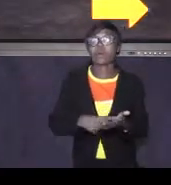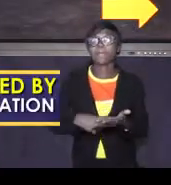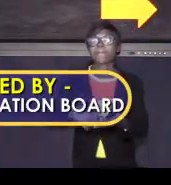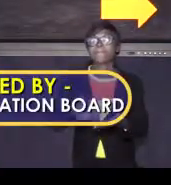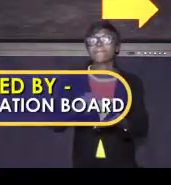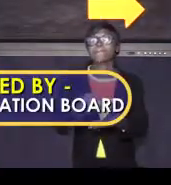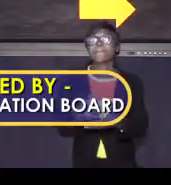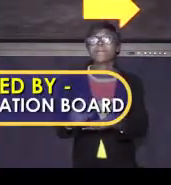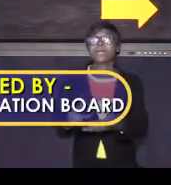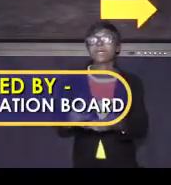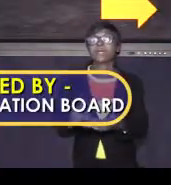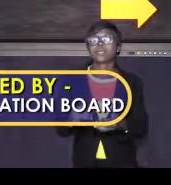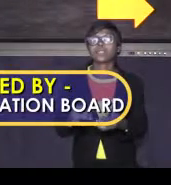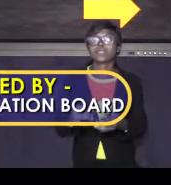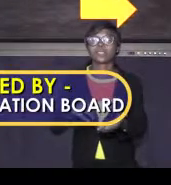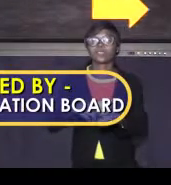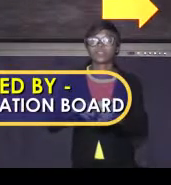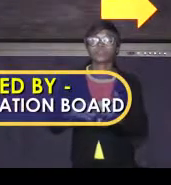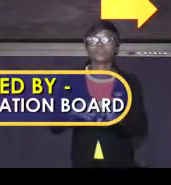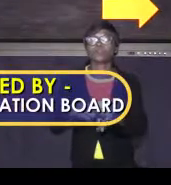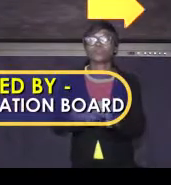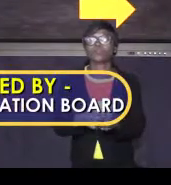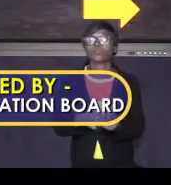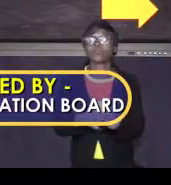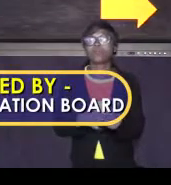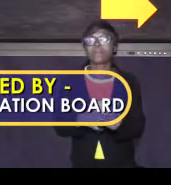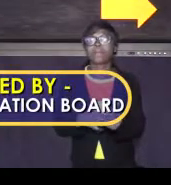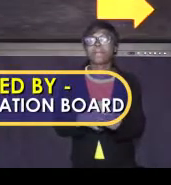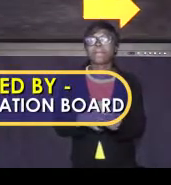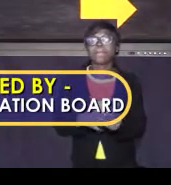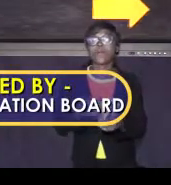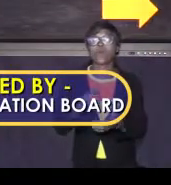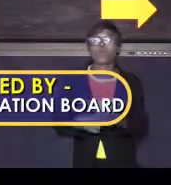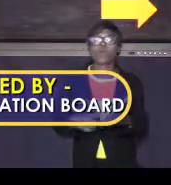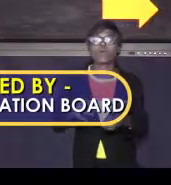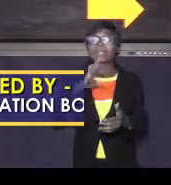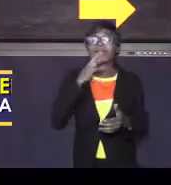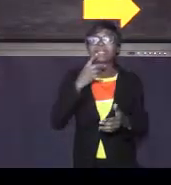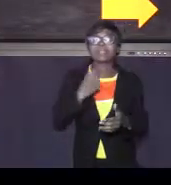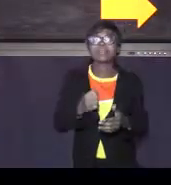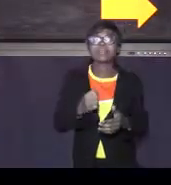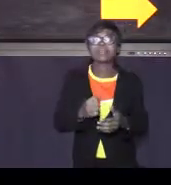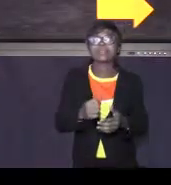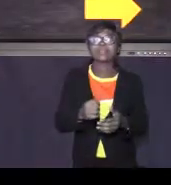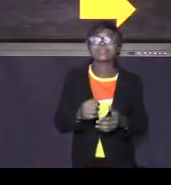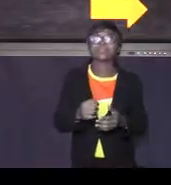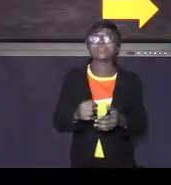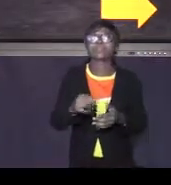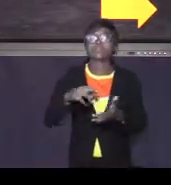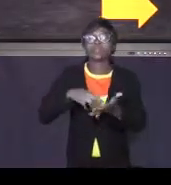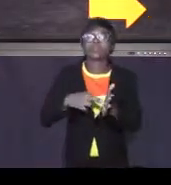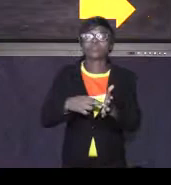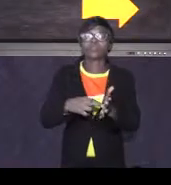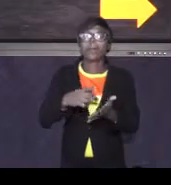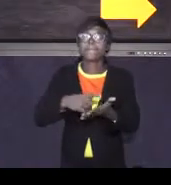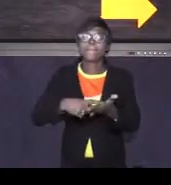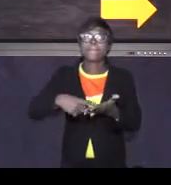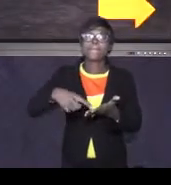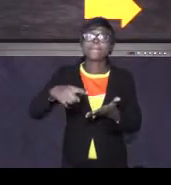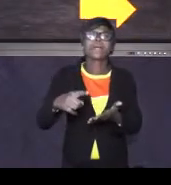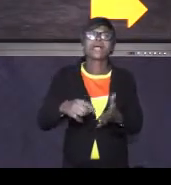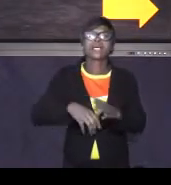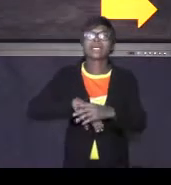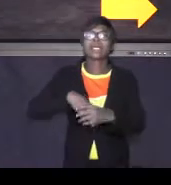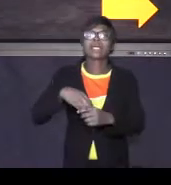to marking tools. Say that. Marking tools. What are the tools used for? They are used